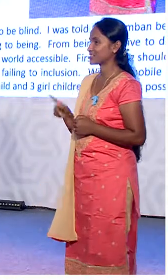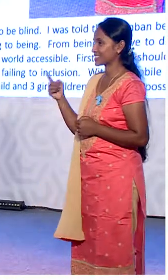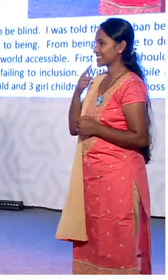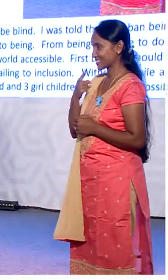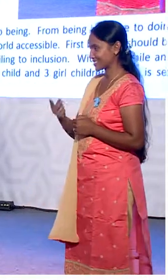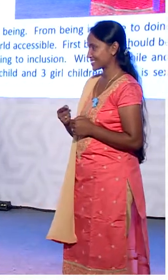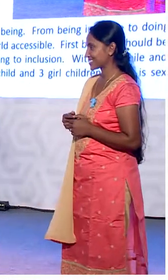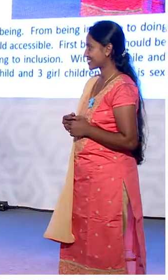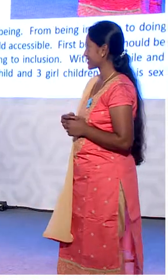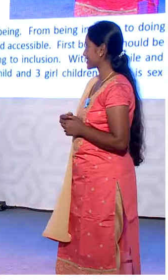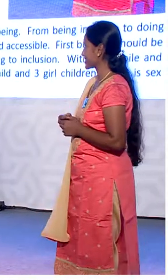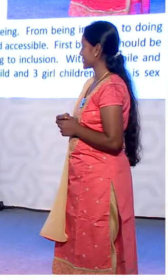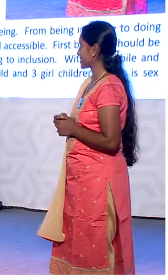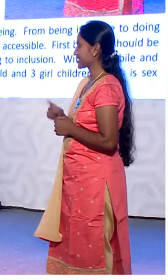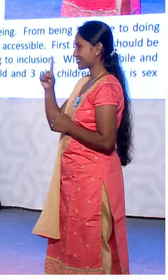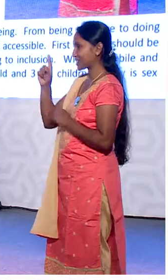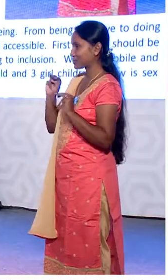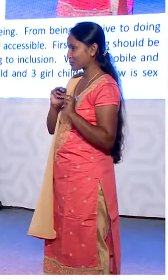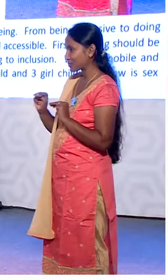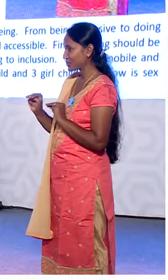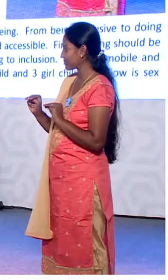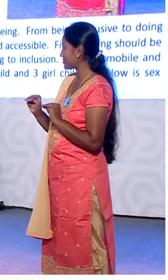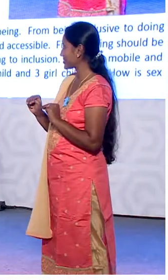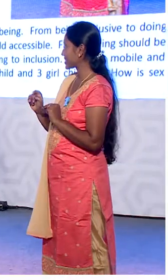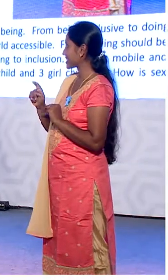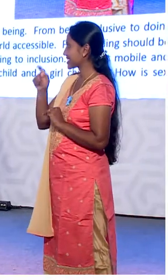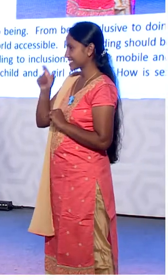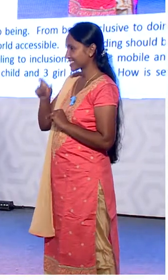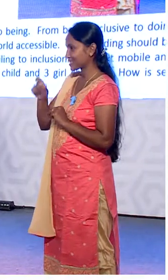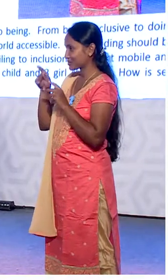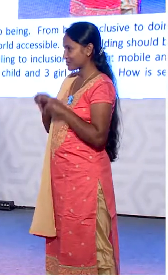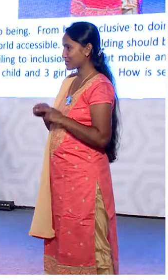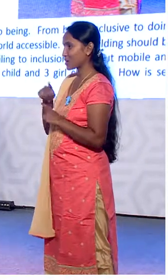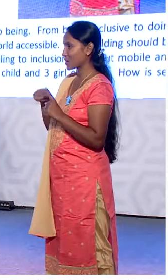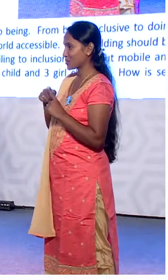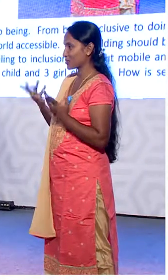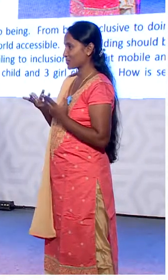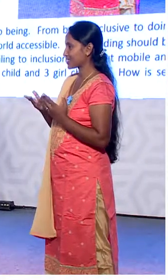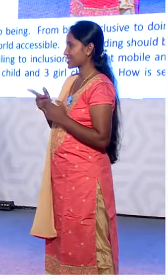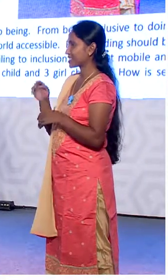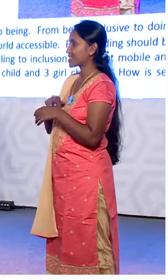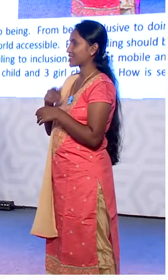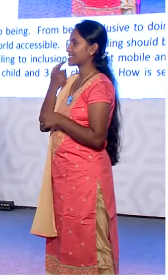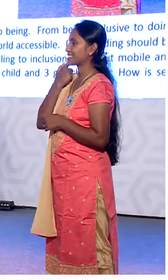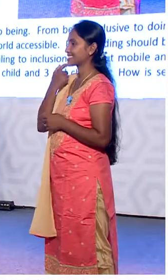him, the only moment that everybody is blind about is called sex.